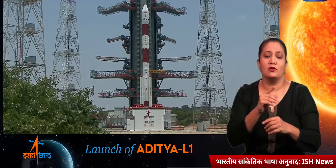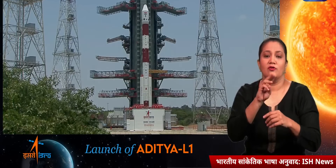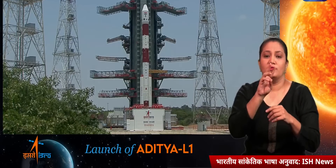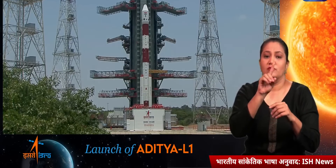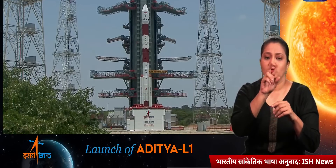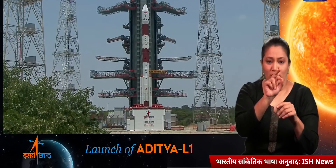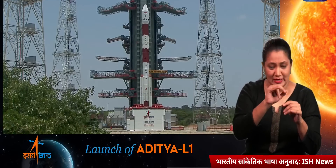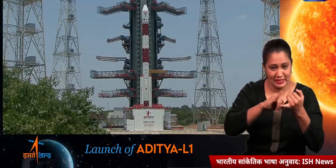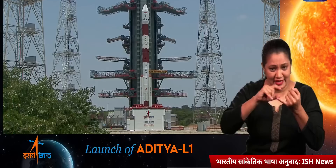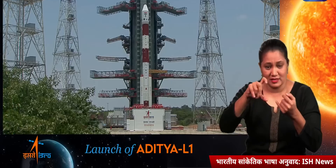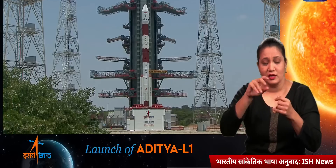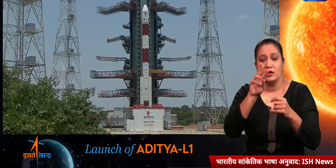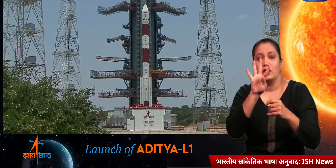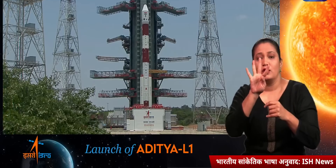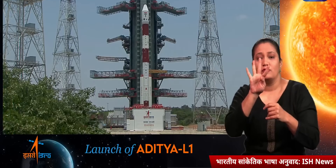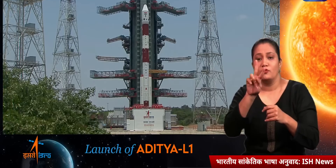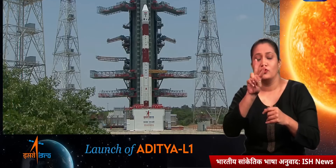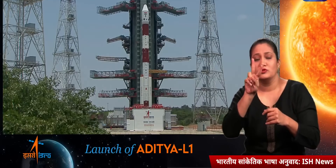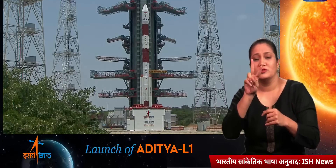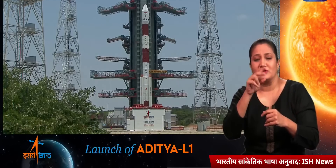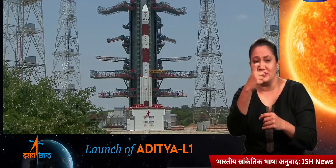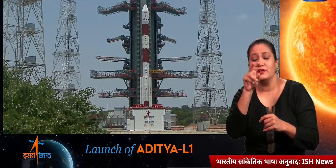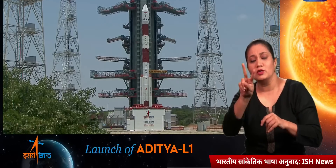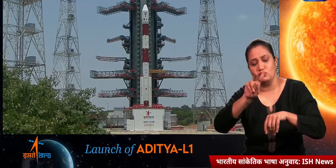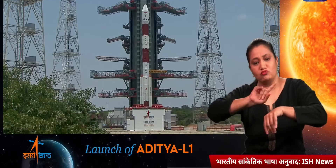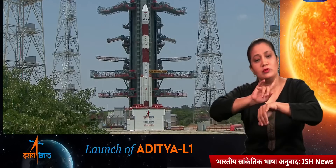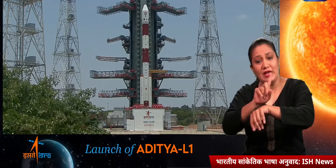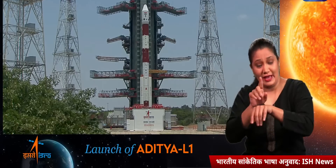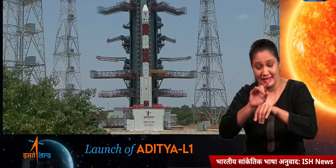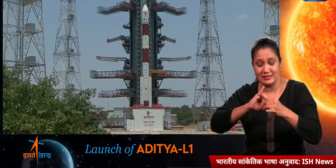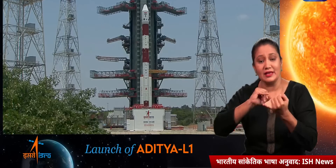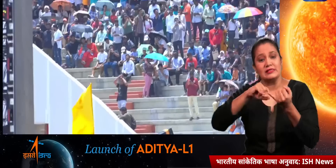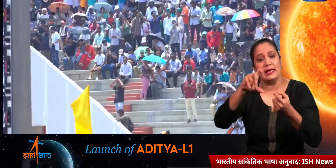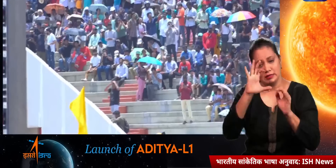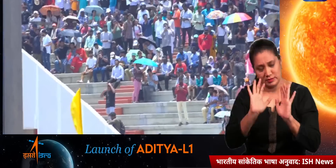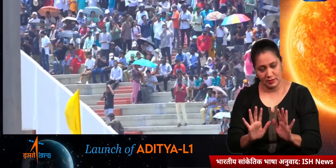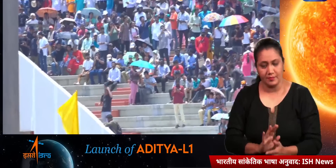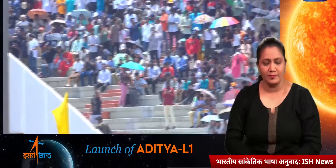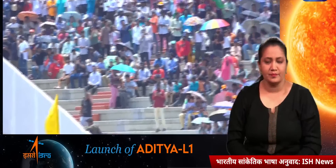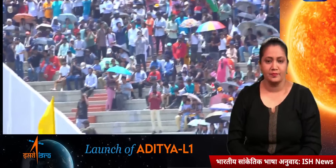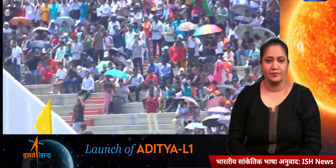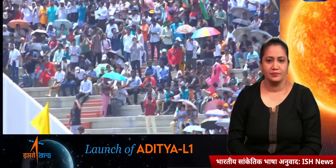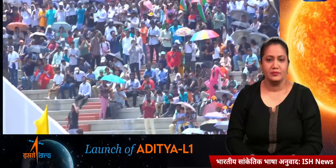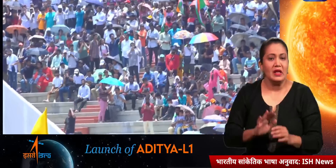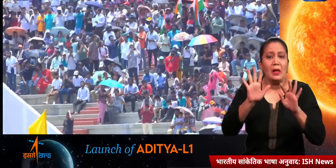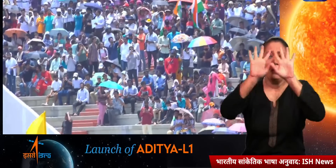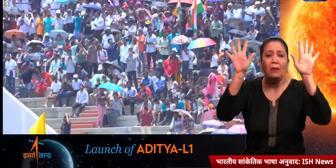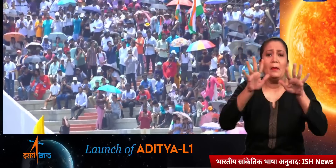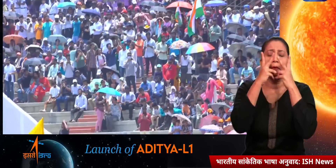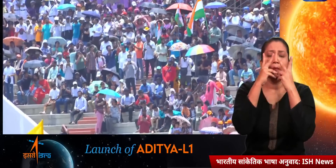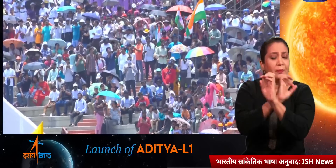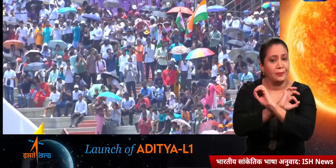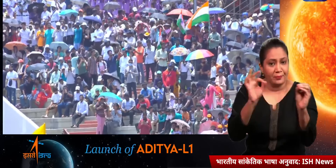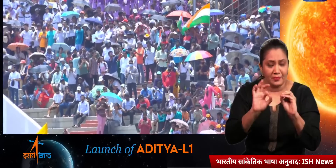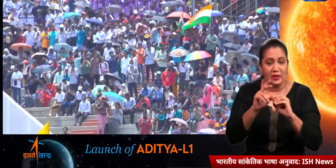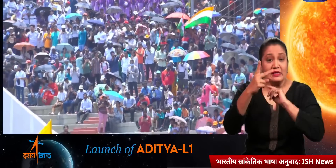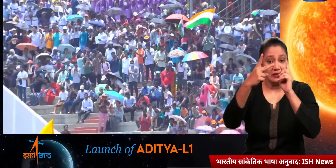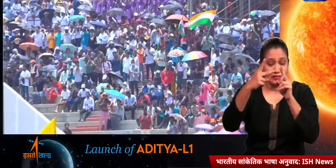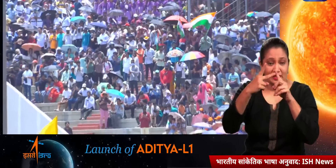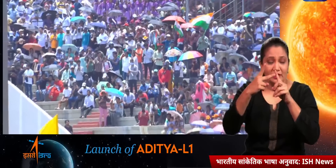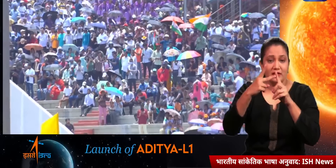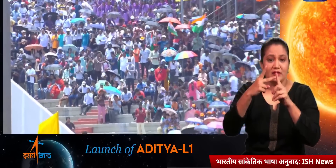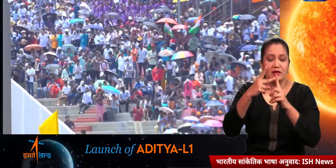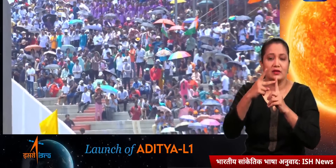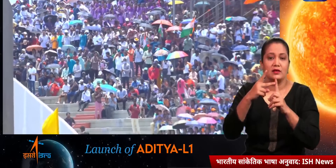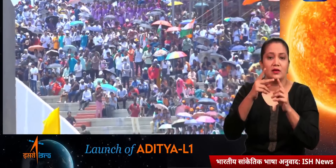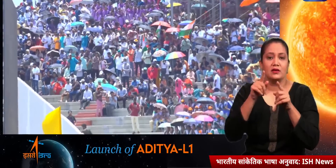of 472 seconds. The first burn takes place in no visibility zone, and the second burn is tracked by